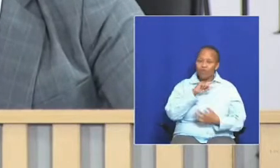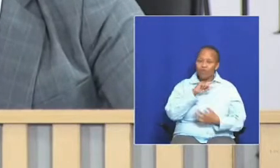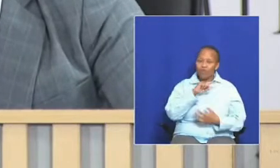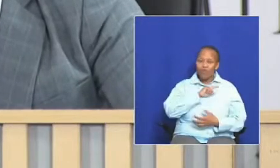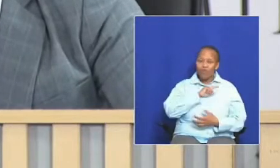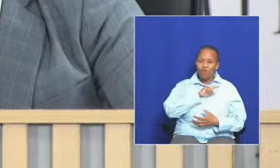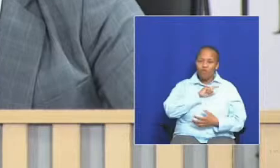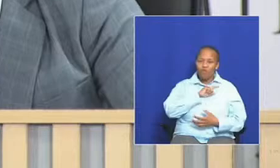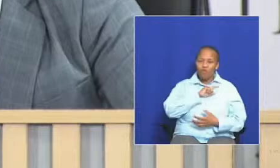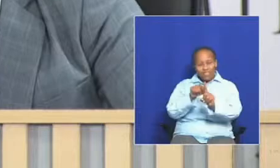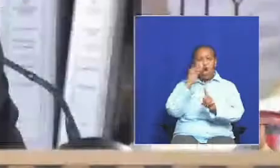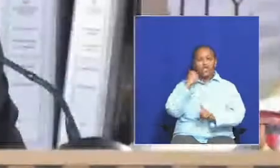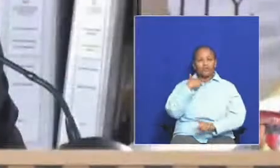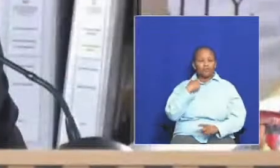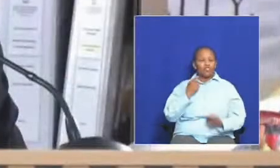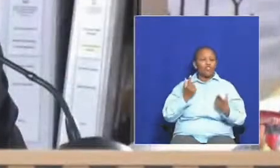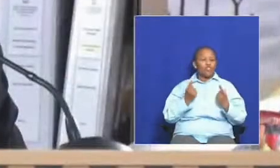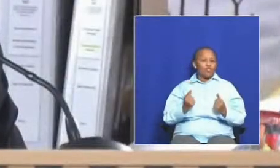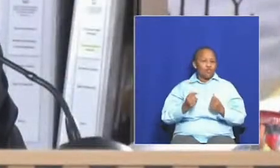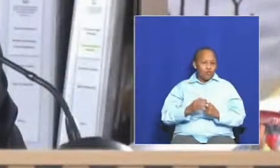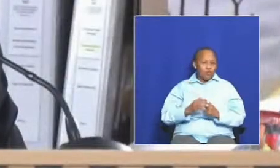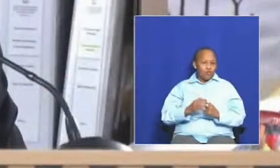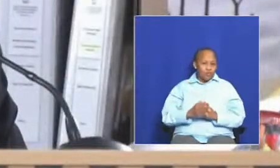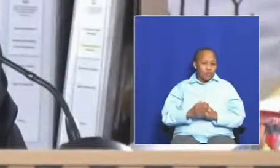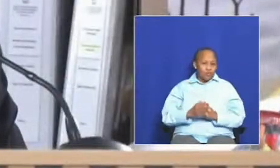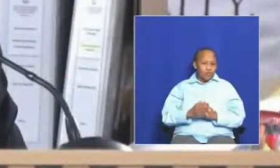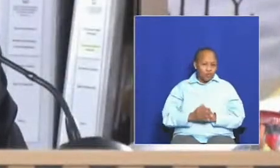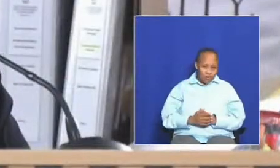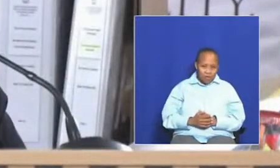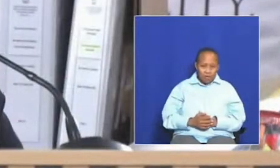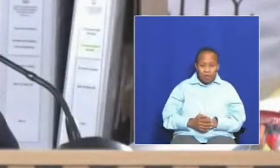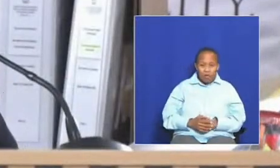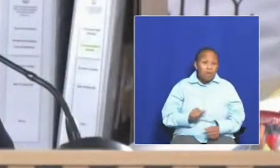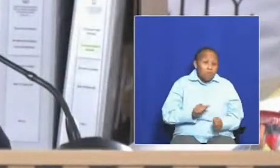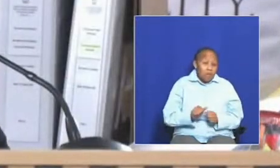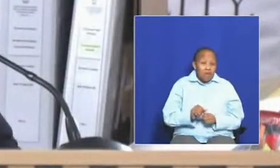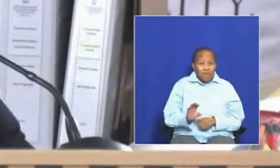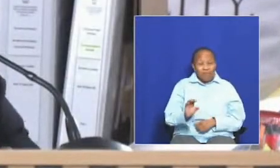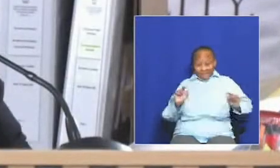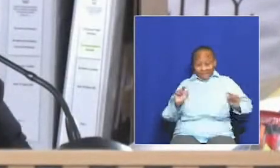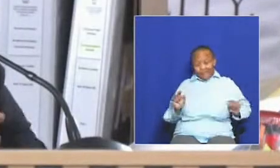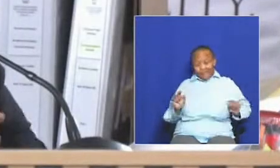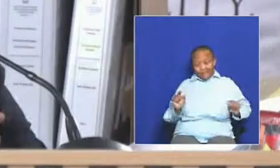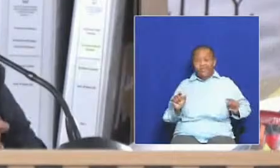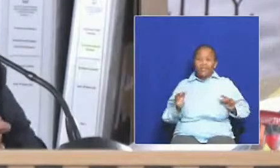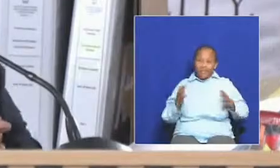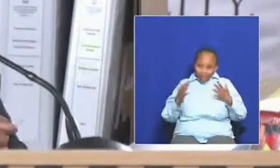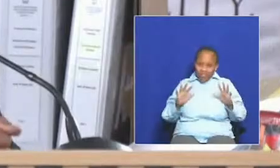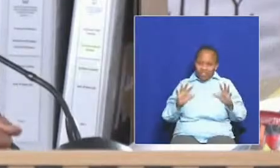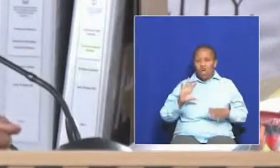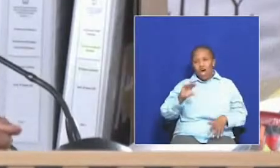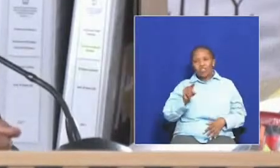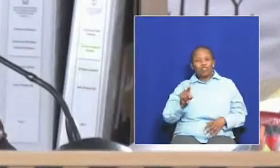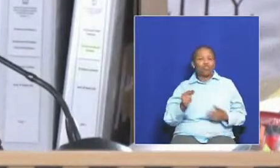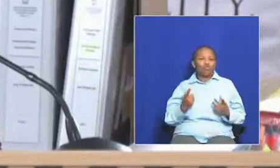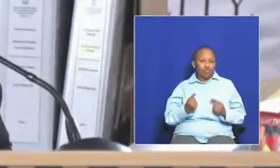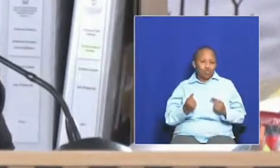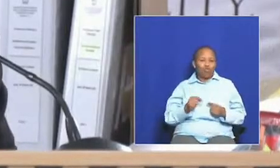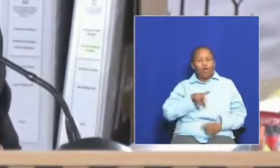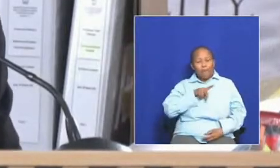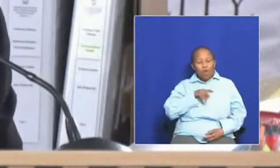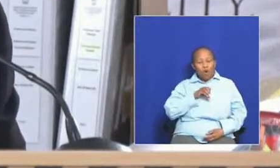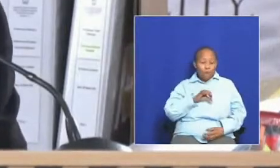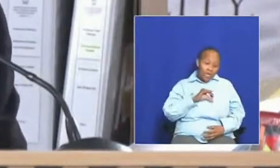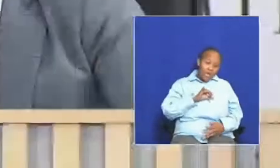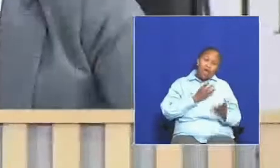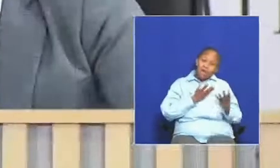one of them asked you to do that. So you received the proof of payment from one of them and you shared with the other. Yes. And you are saying